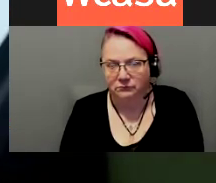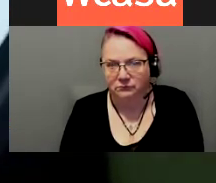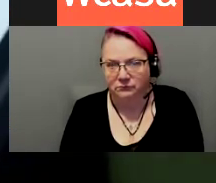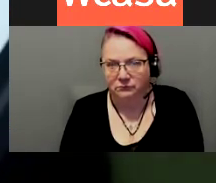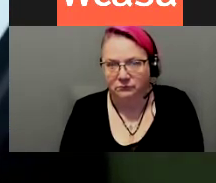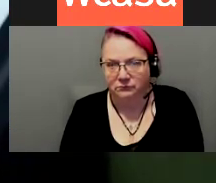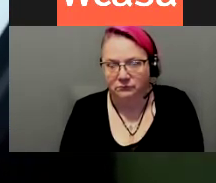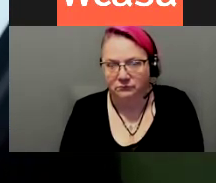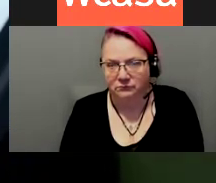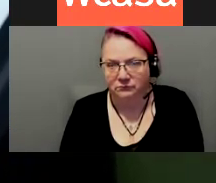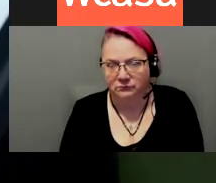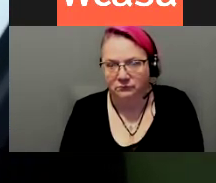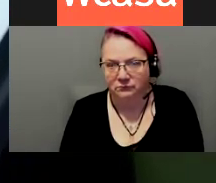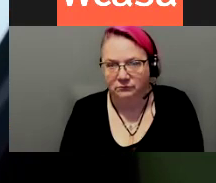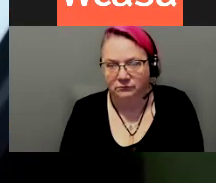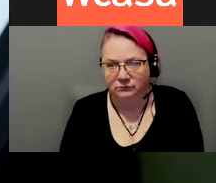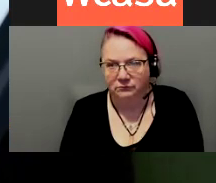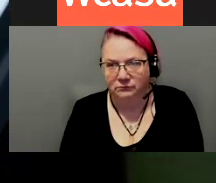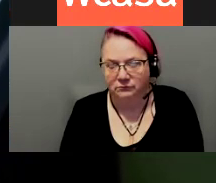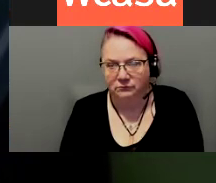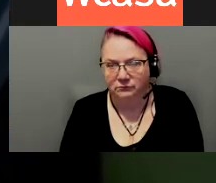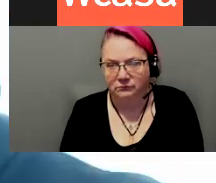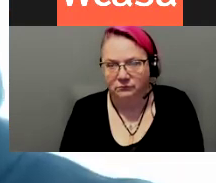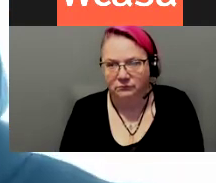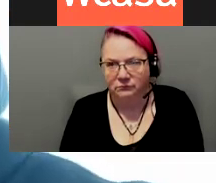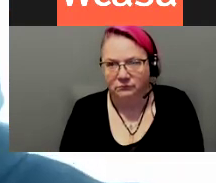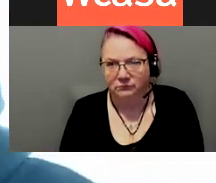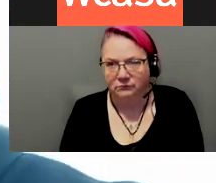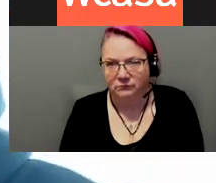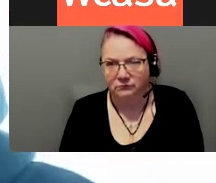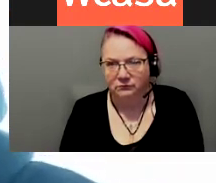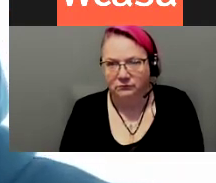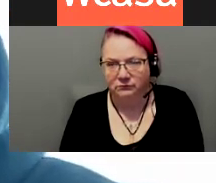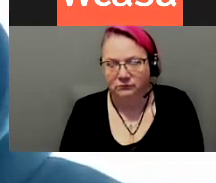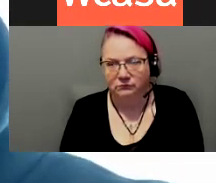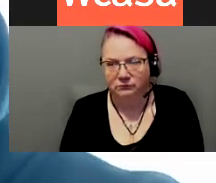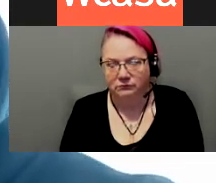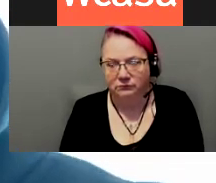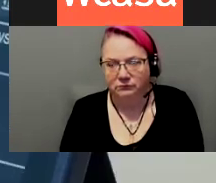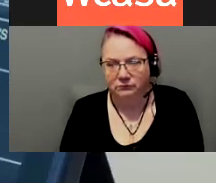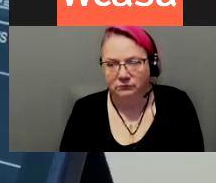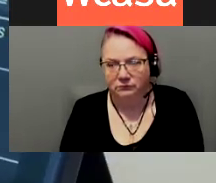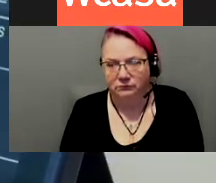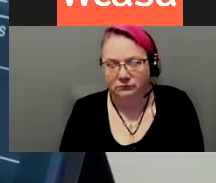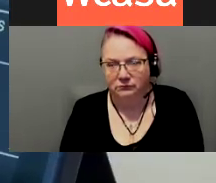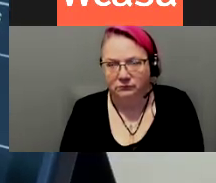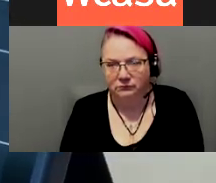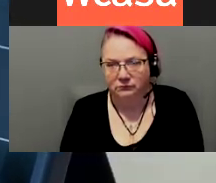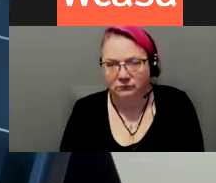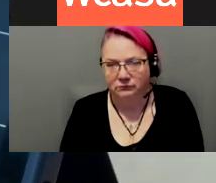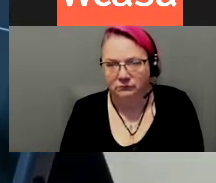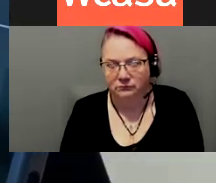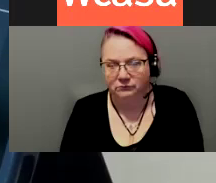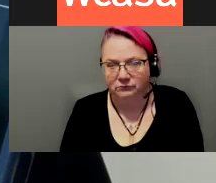fill this in. Okay, especially with social media, it's so easy to find an article online and just share it to however